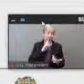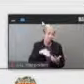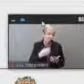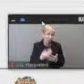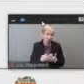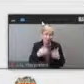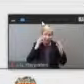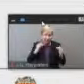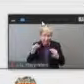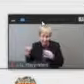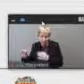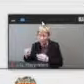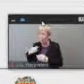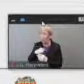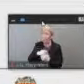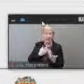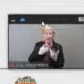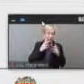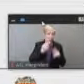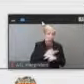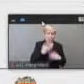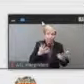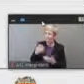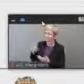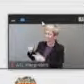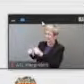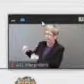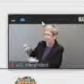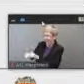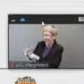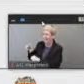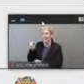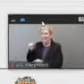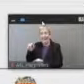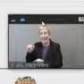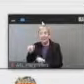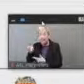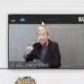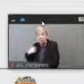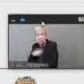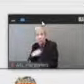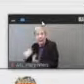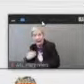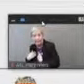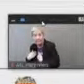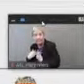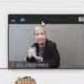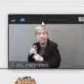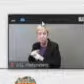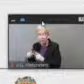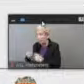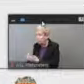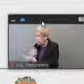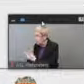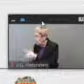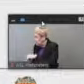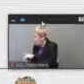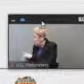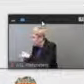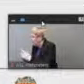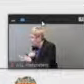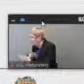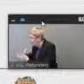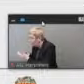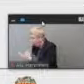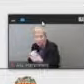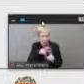are based on science and data to the extent that we have science and data, but we've been fortunate there's a lot of emerging data on school